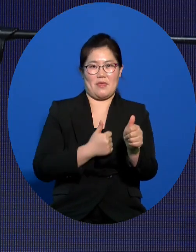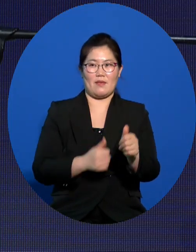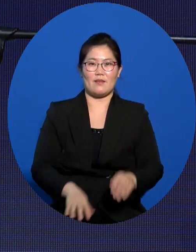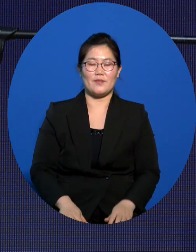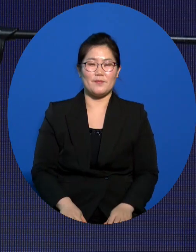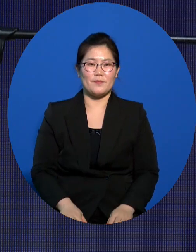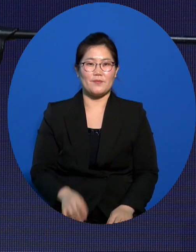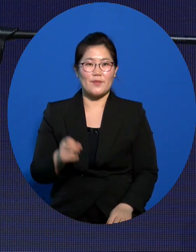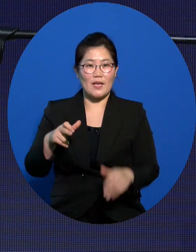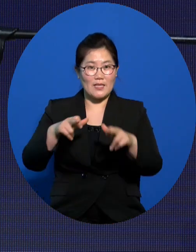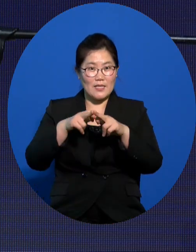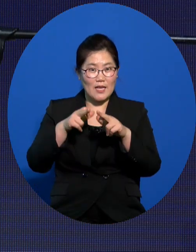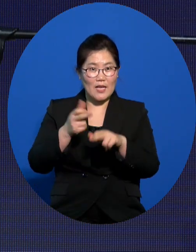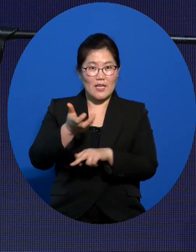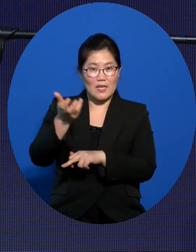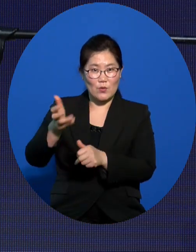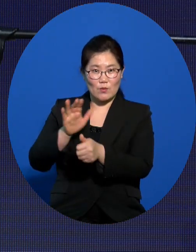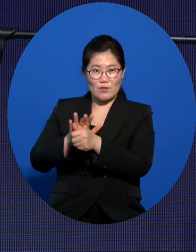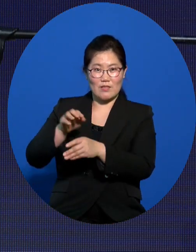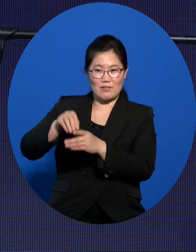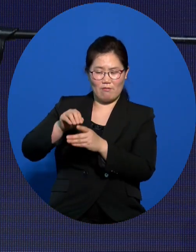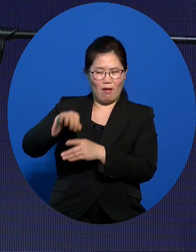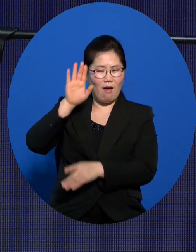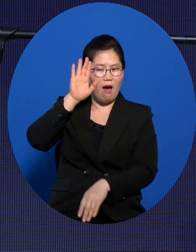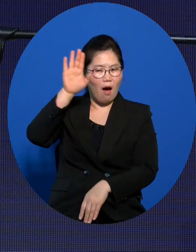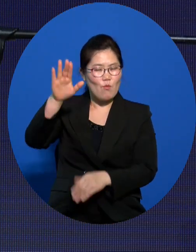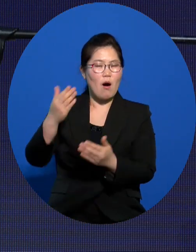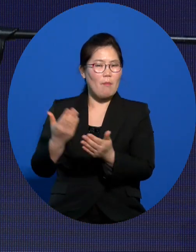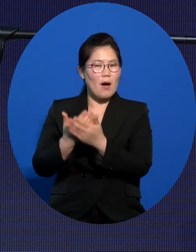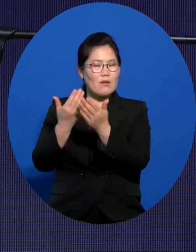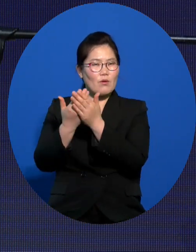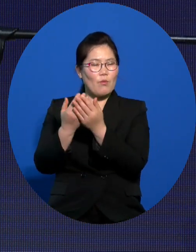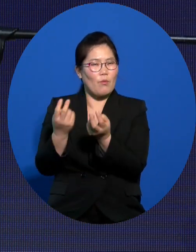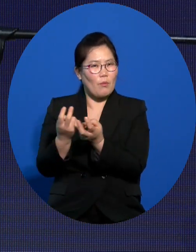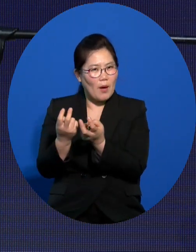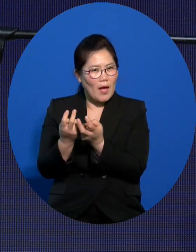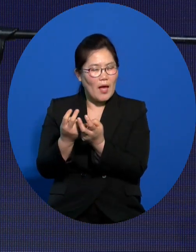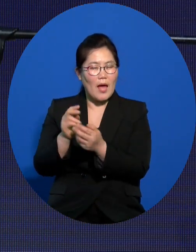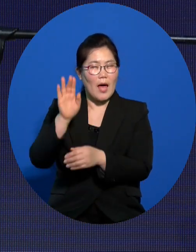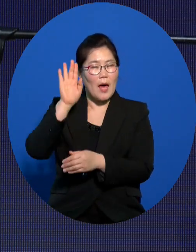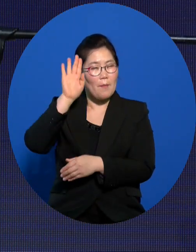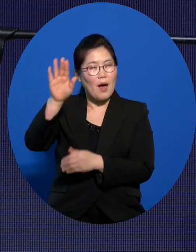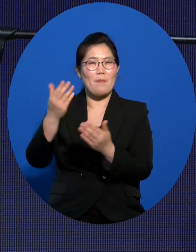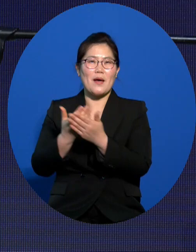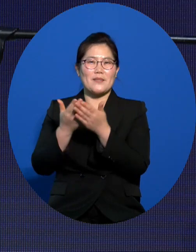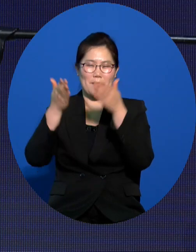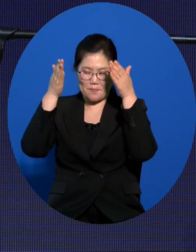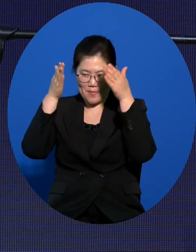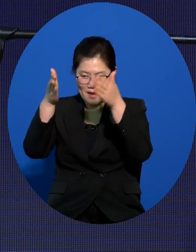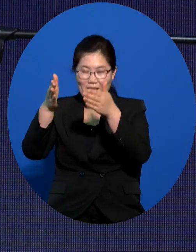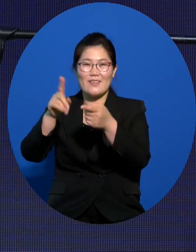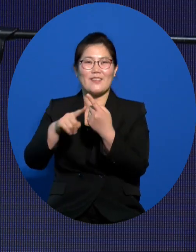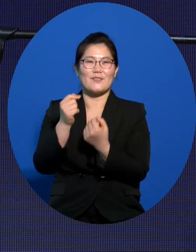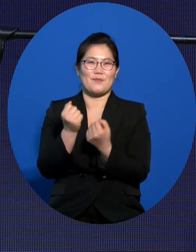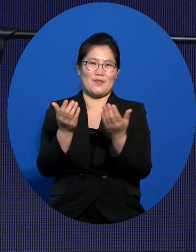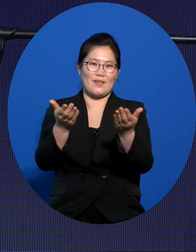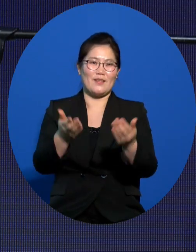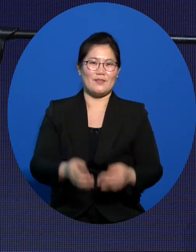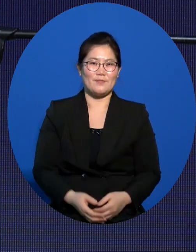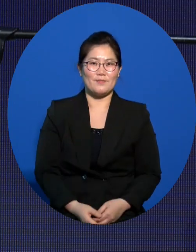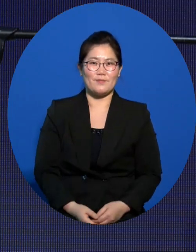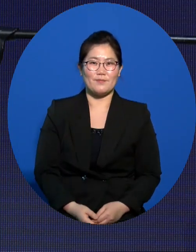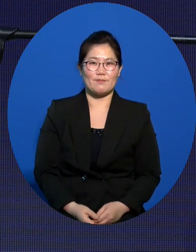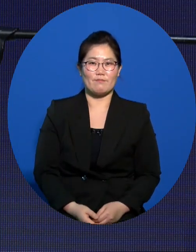let's take a look at the future direction for further developing the